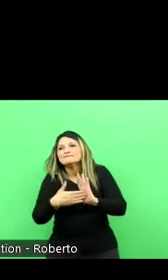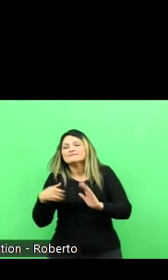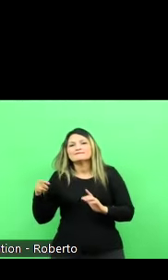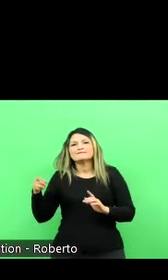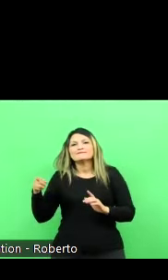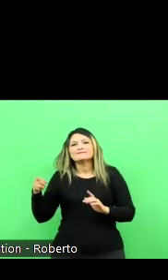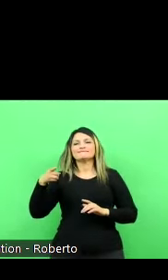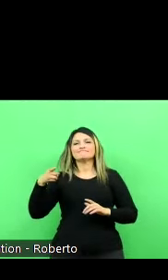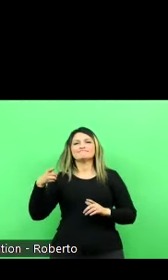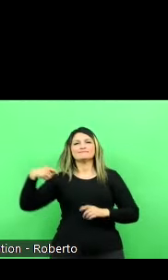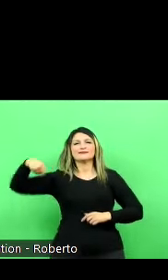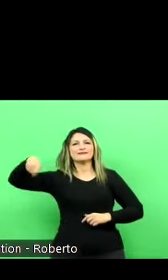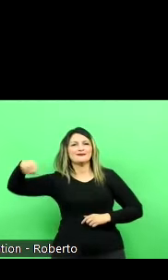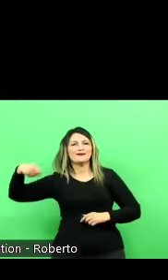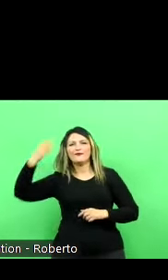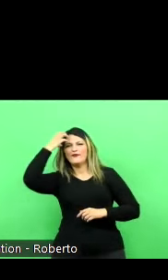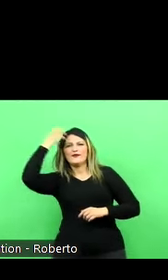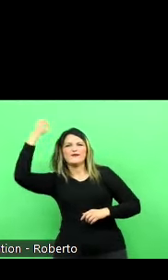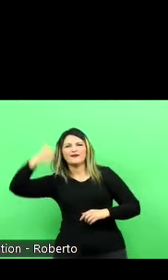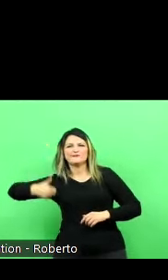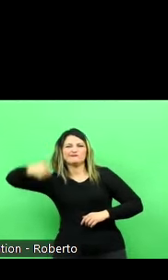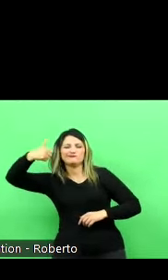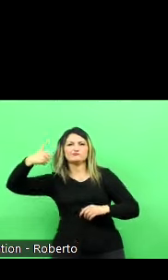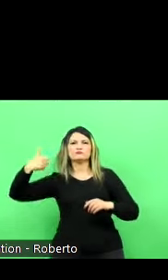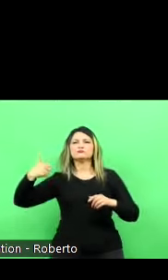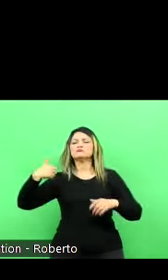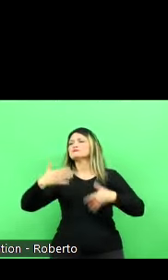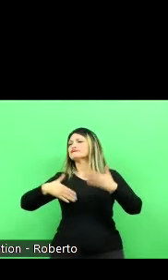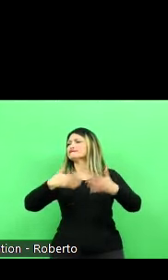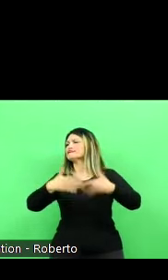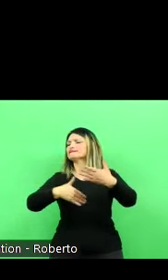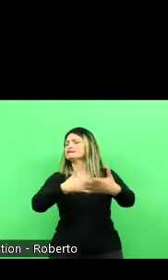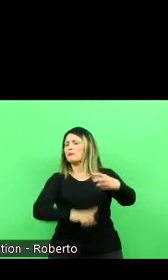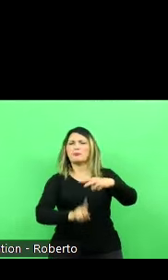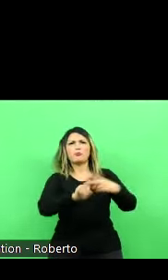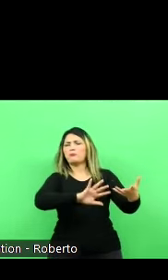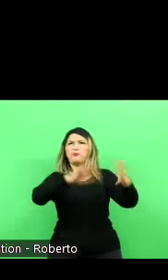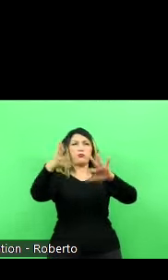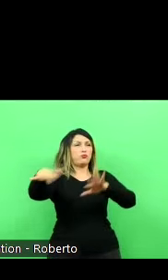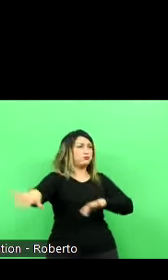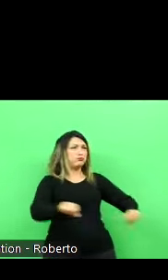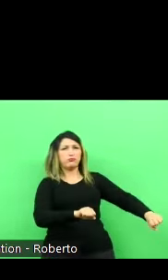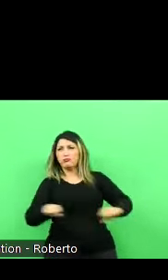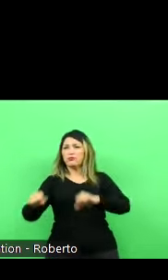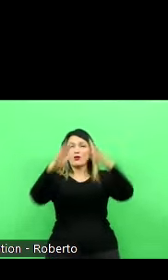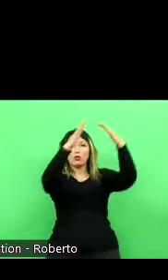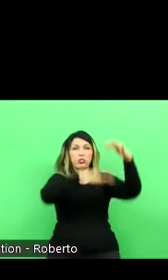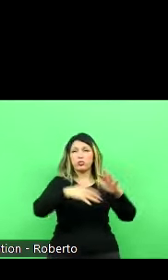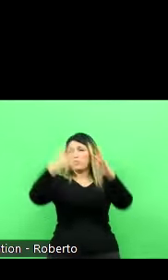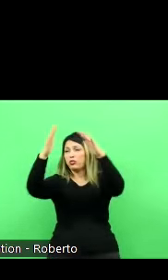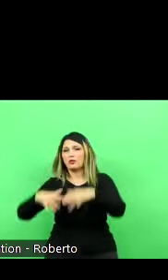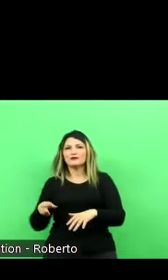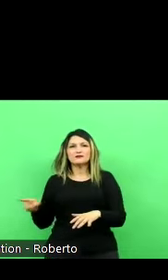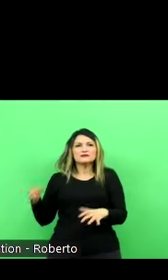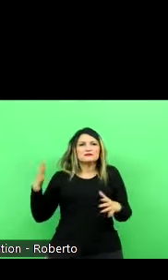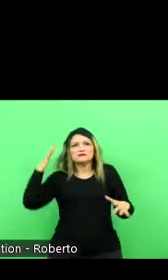levels of vulnerability. So as a leader, as an authority, I will also lose out if I don't